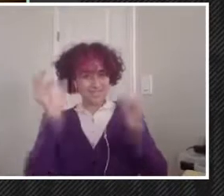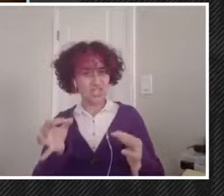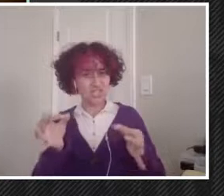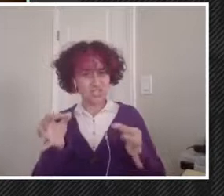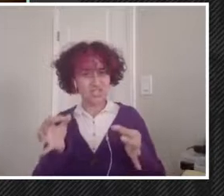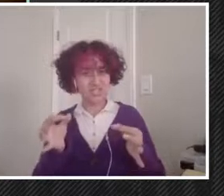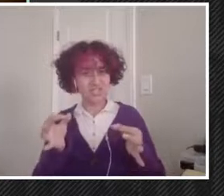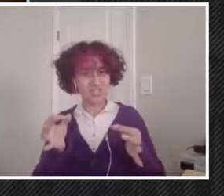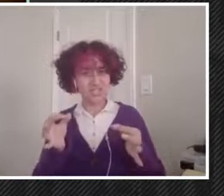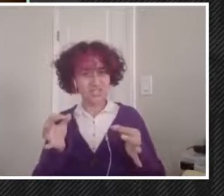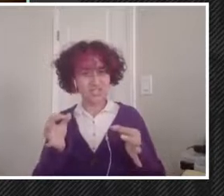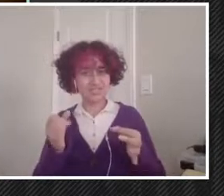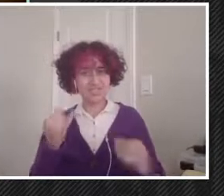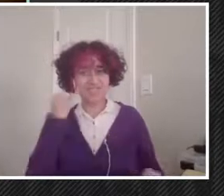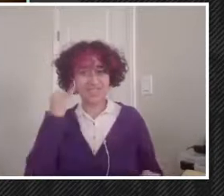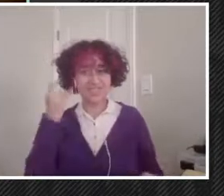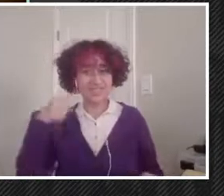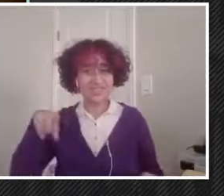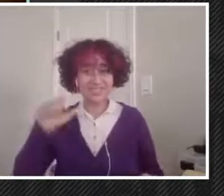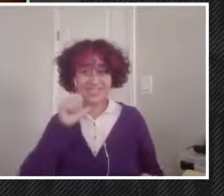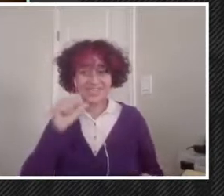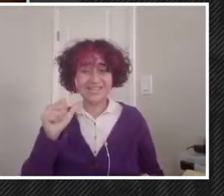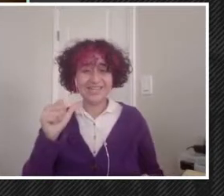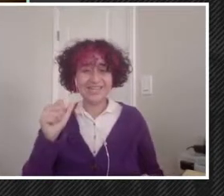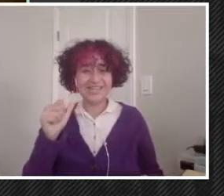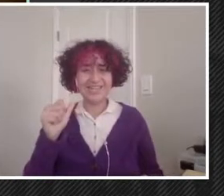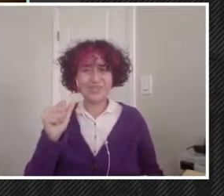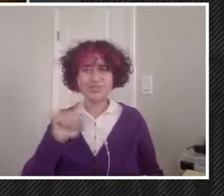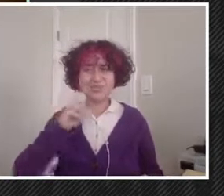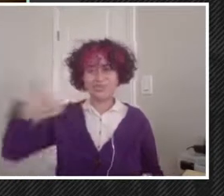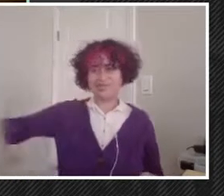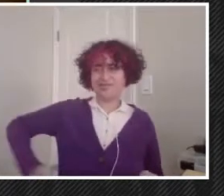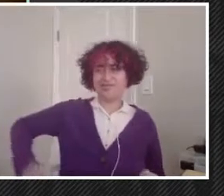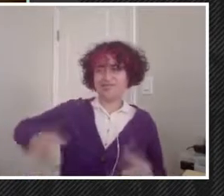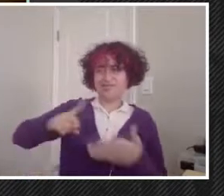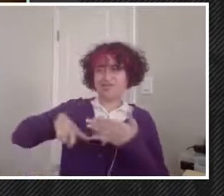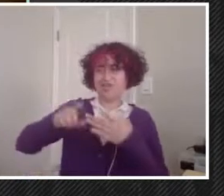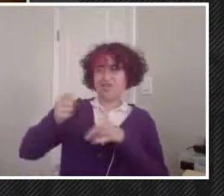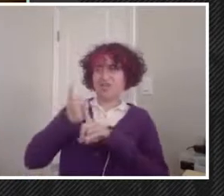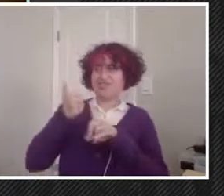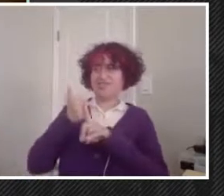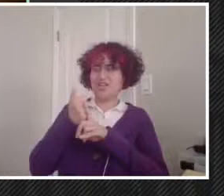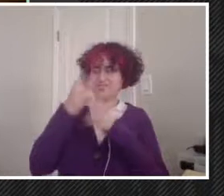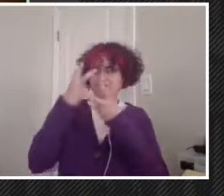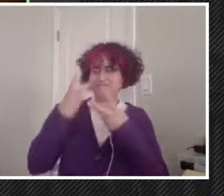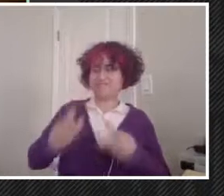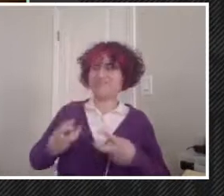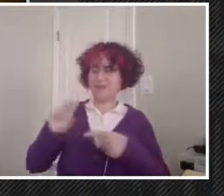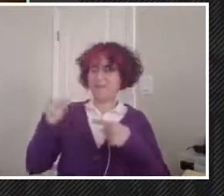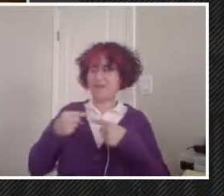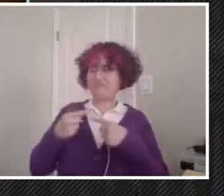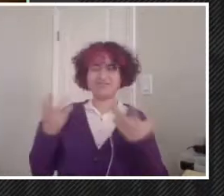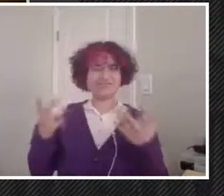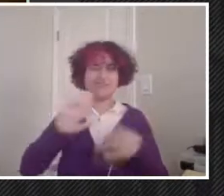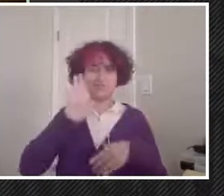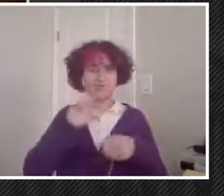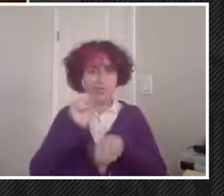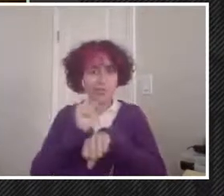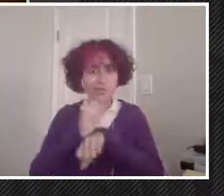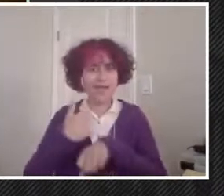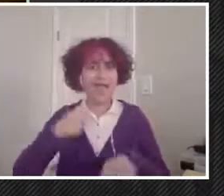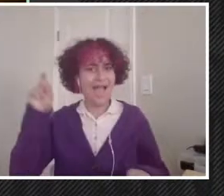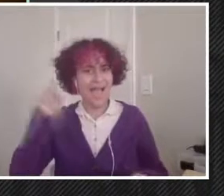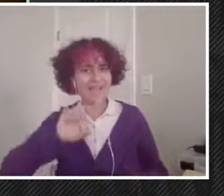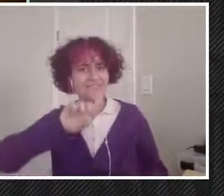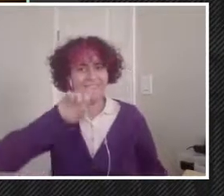And if you're not gut checking yourself about this, then it's never going to work. I have to ask myself,